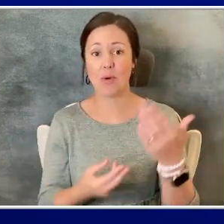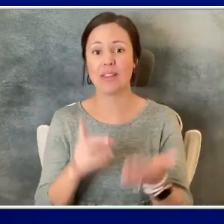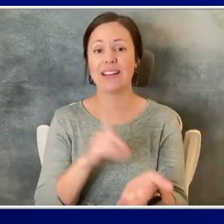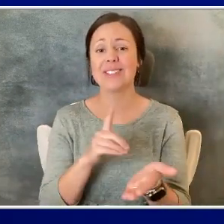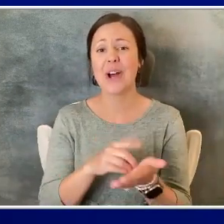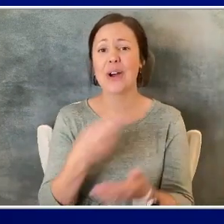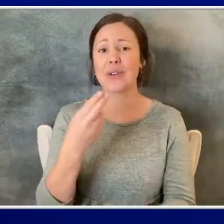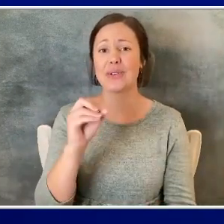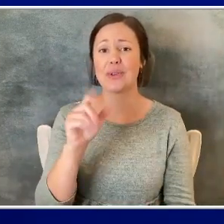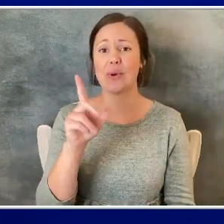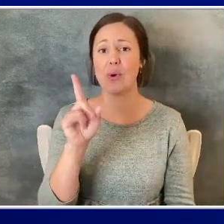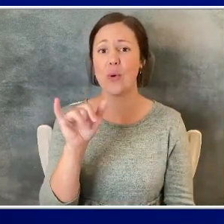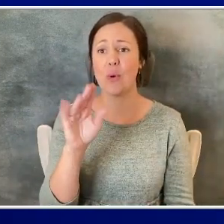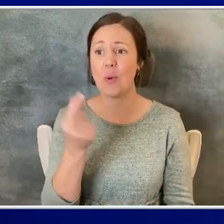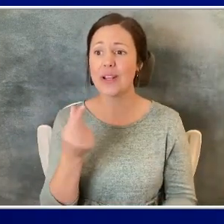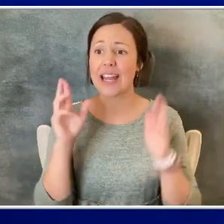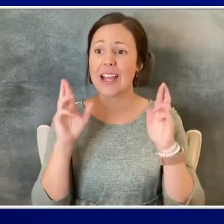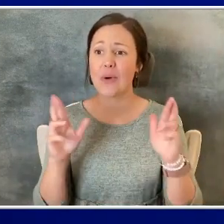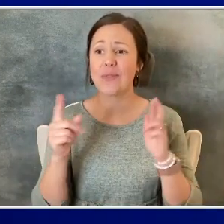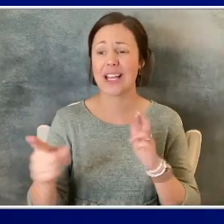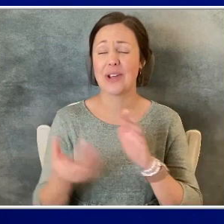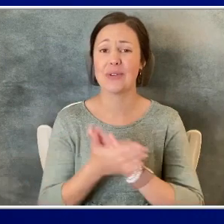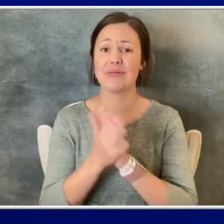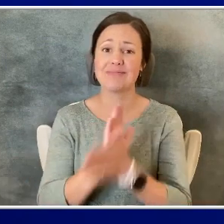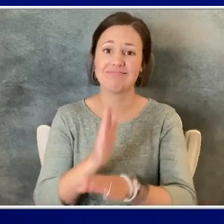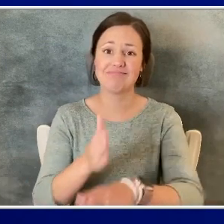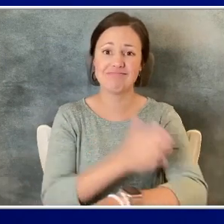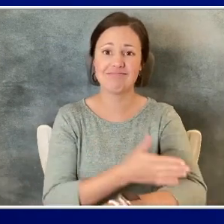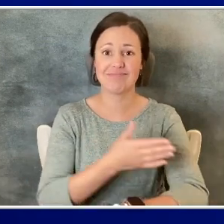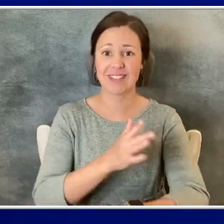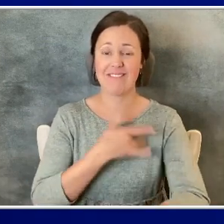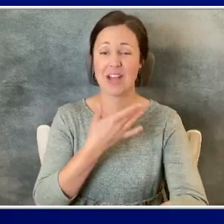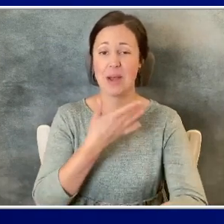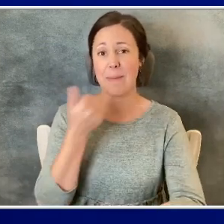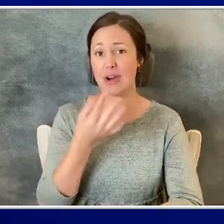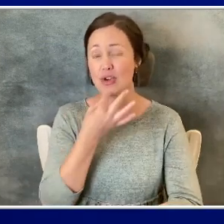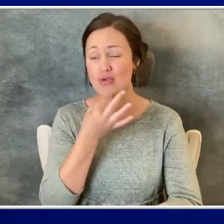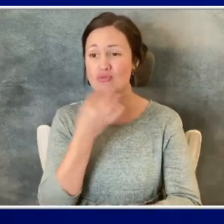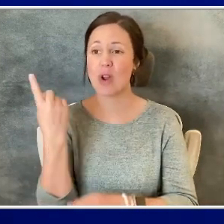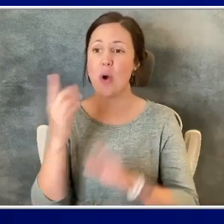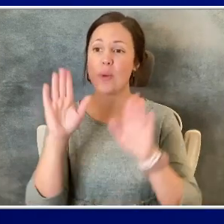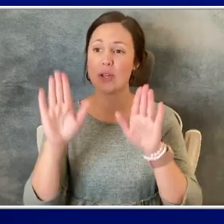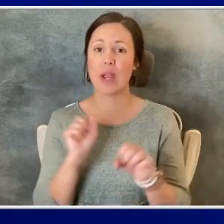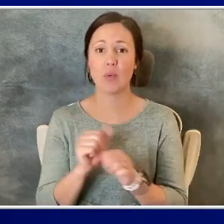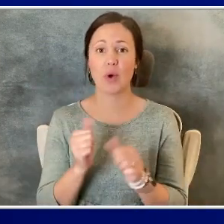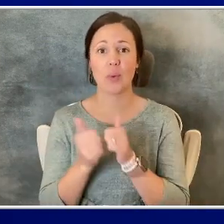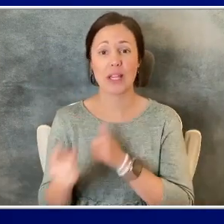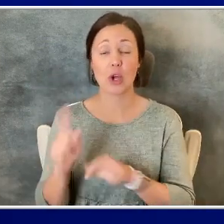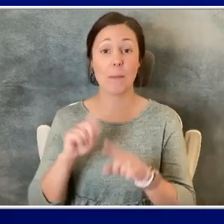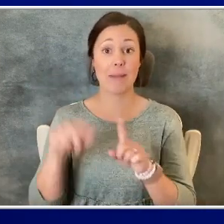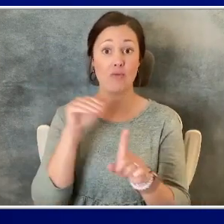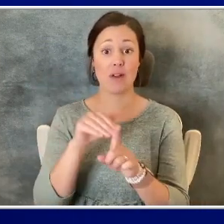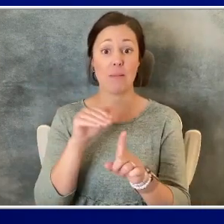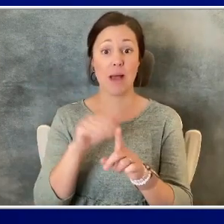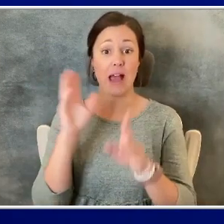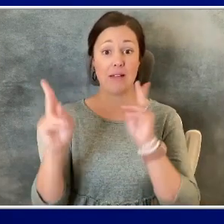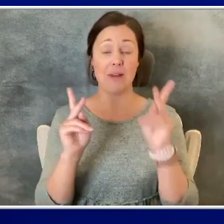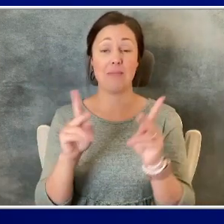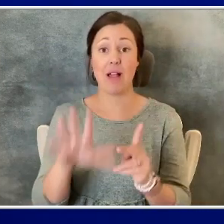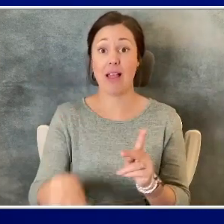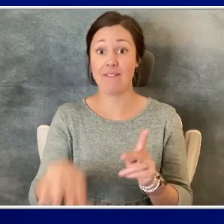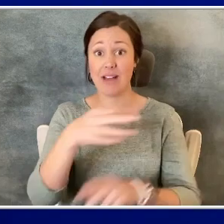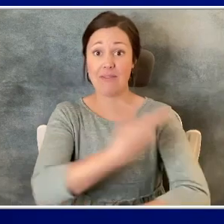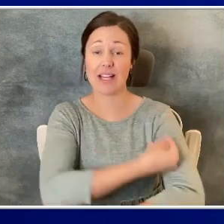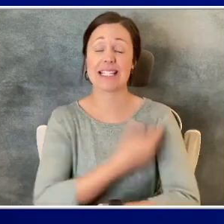always great working with her and her teams. And just want to remind people, if you can find the vaccines out there, please get